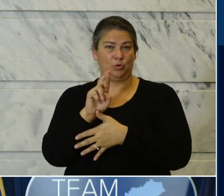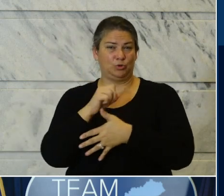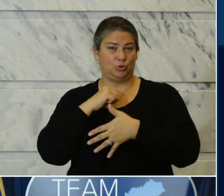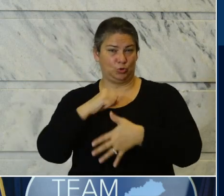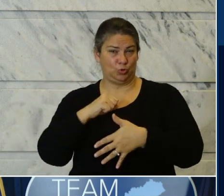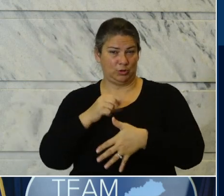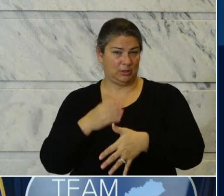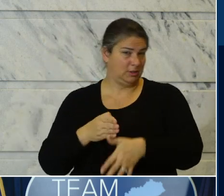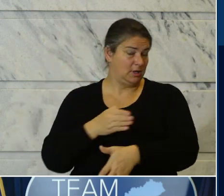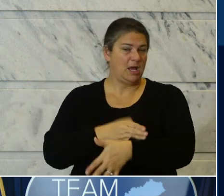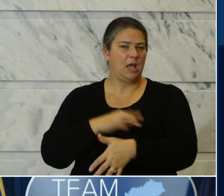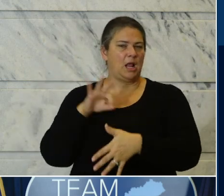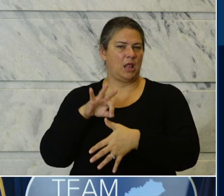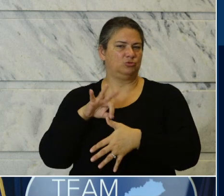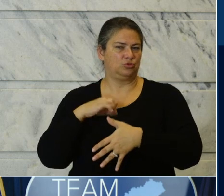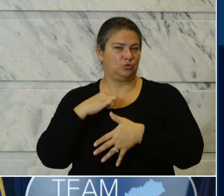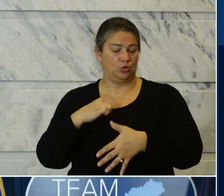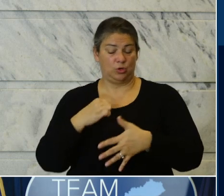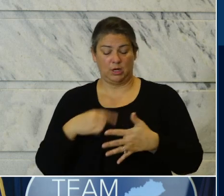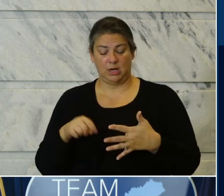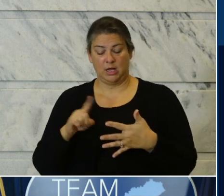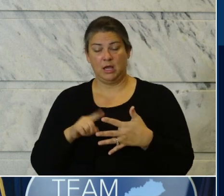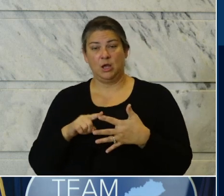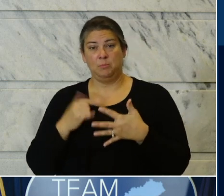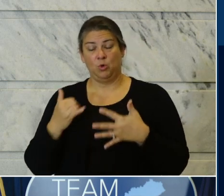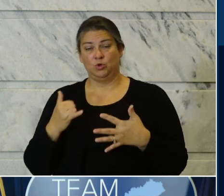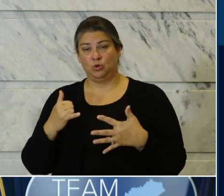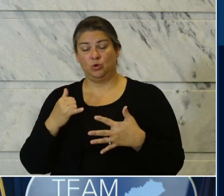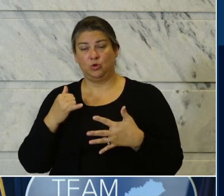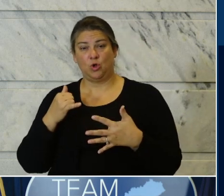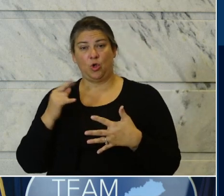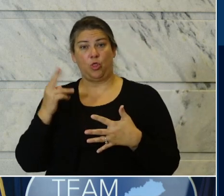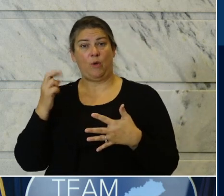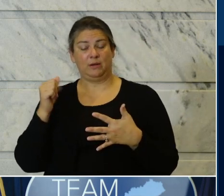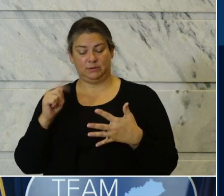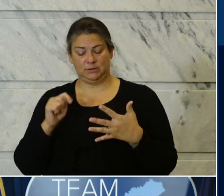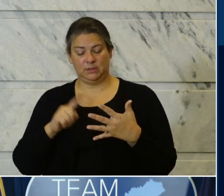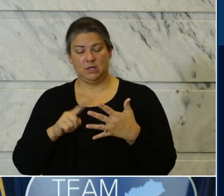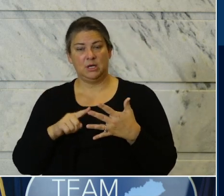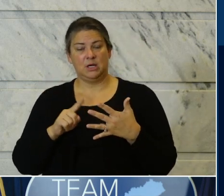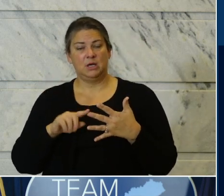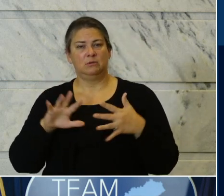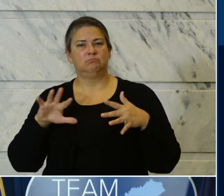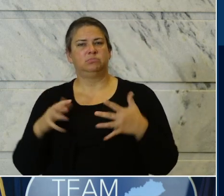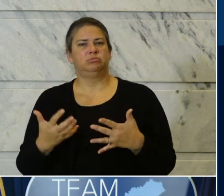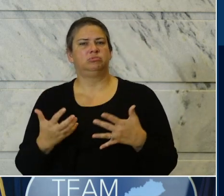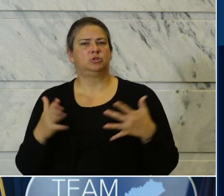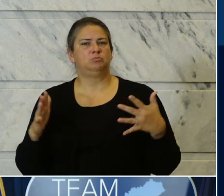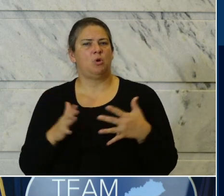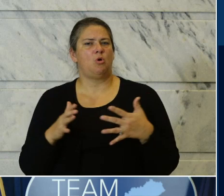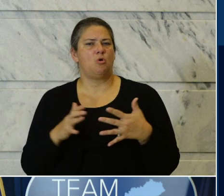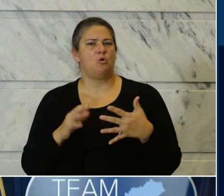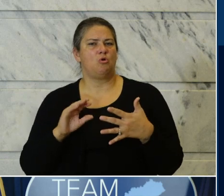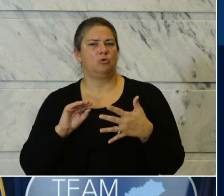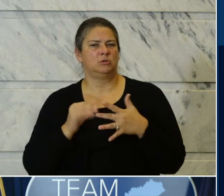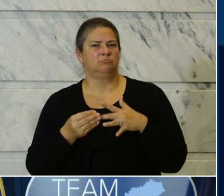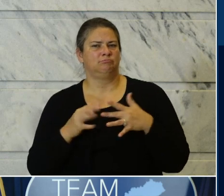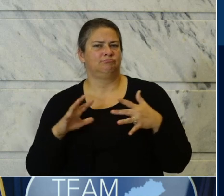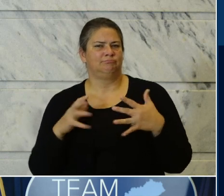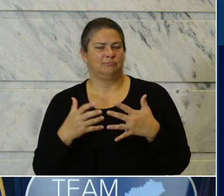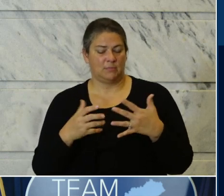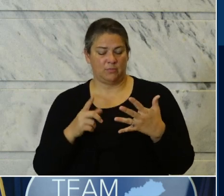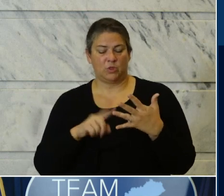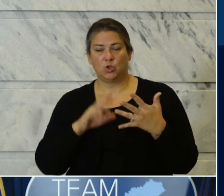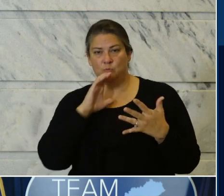including election security, emergent threats, soft targets, crowd spaces, including election security, communications,